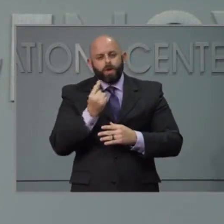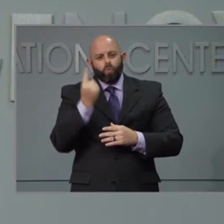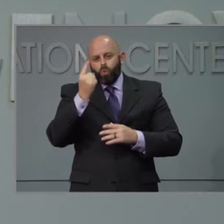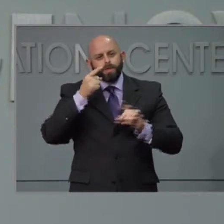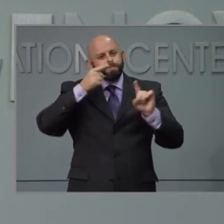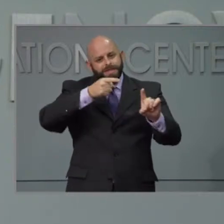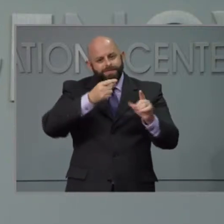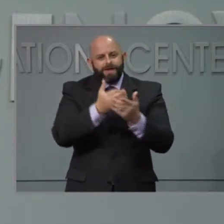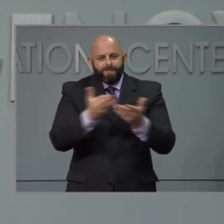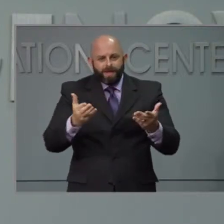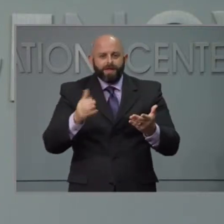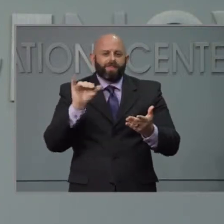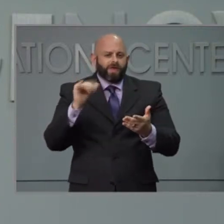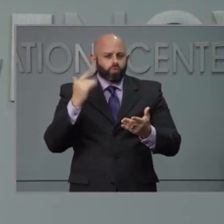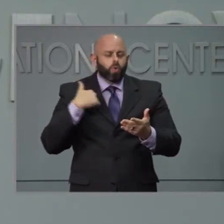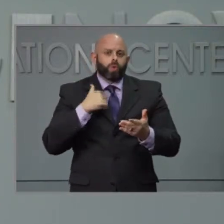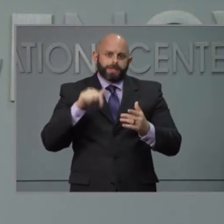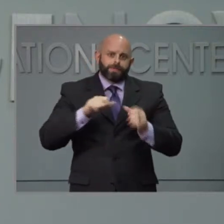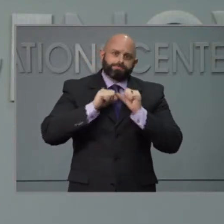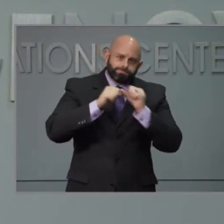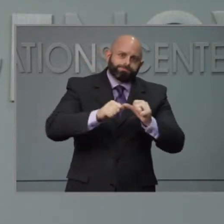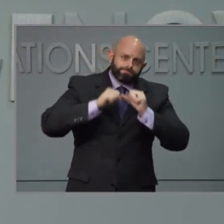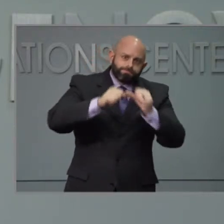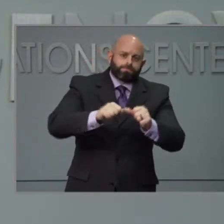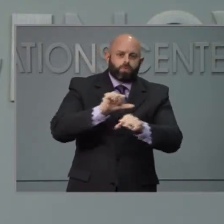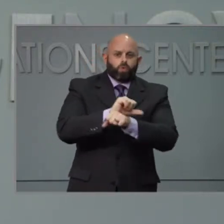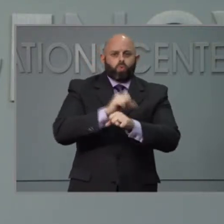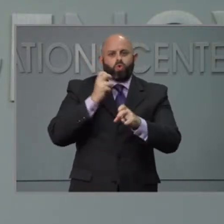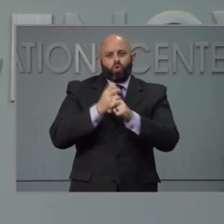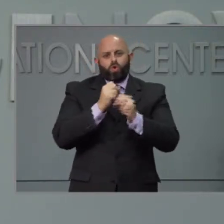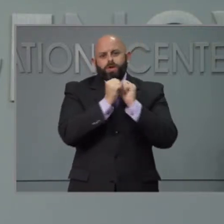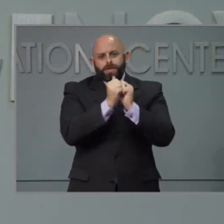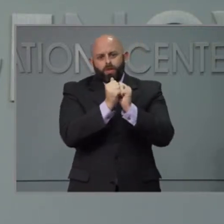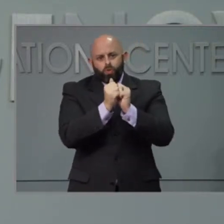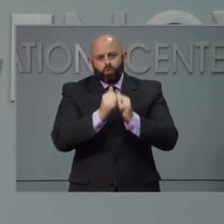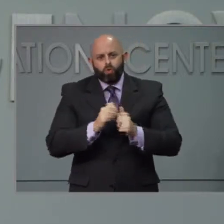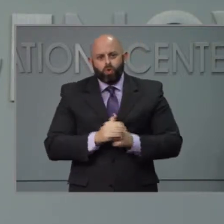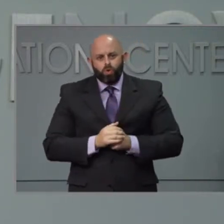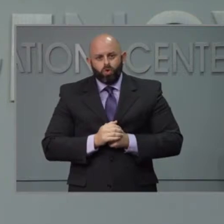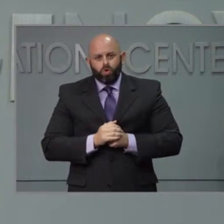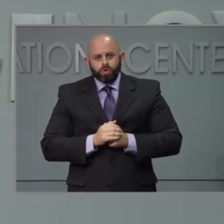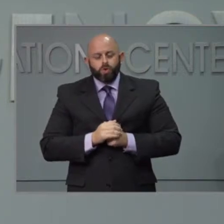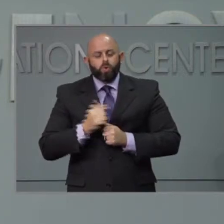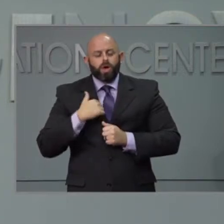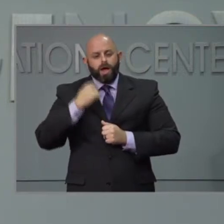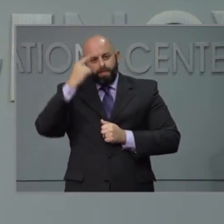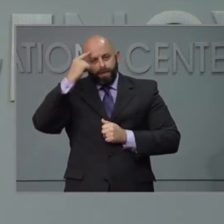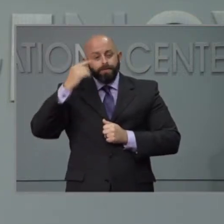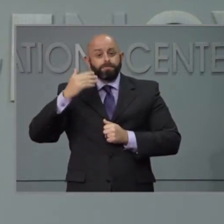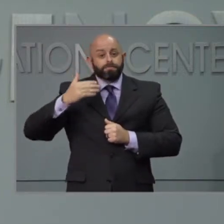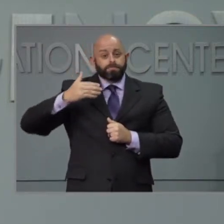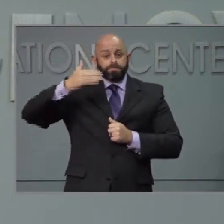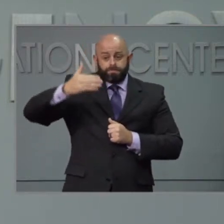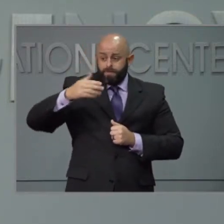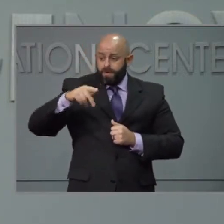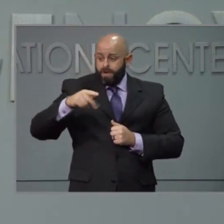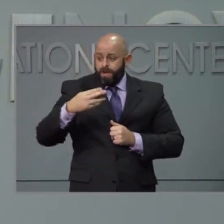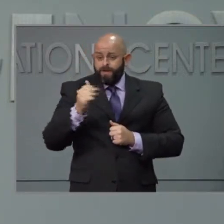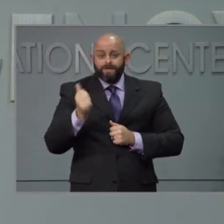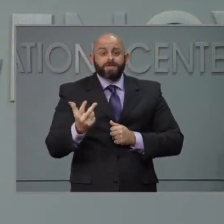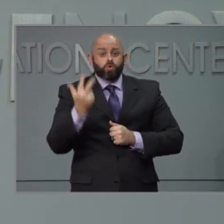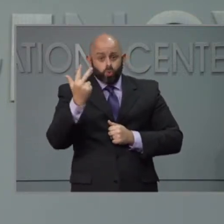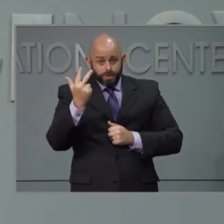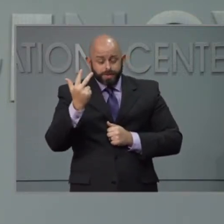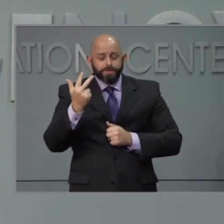hard together. So I certainly think that a signal that we moving forward in phase 3 may have not just